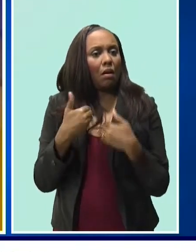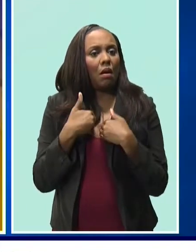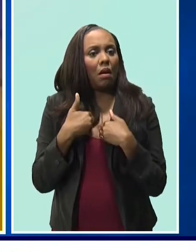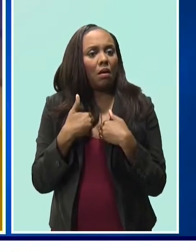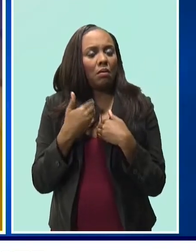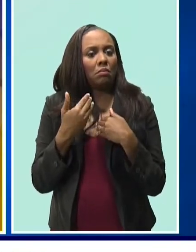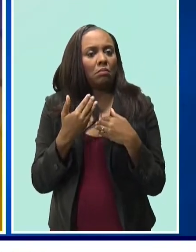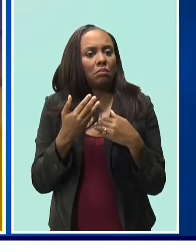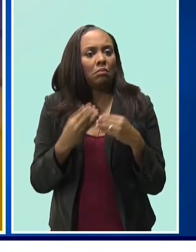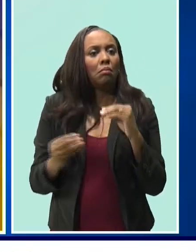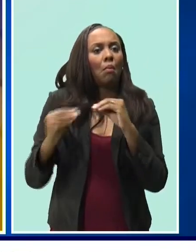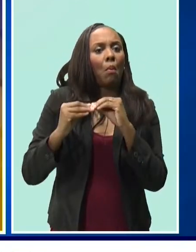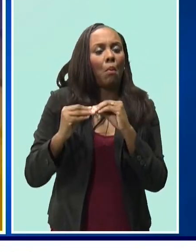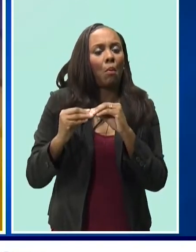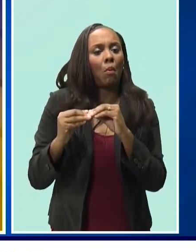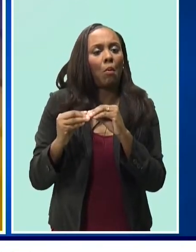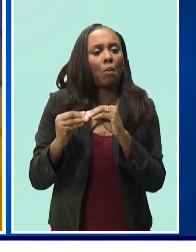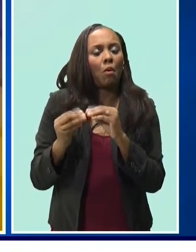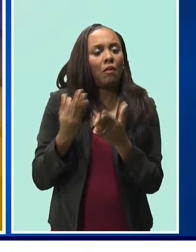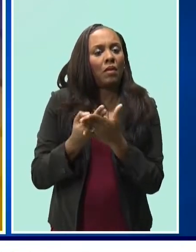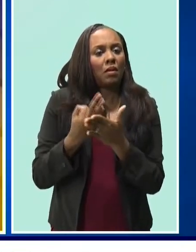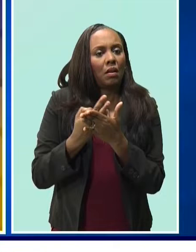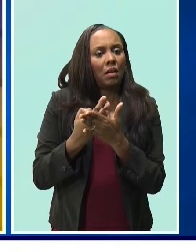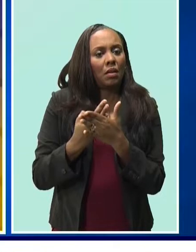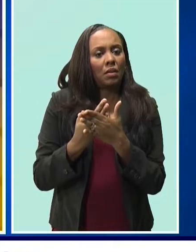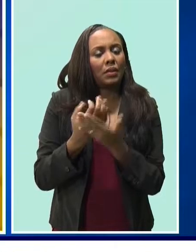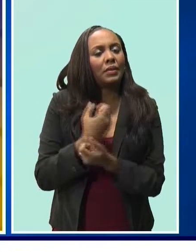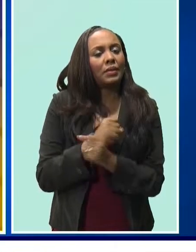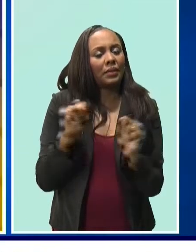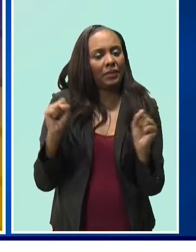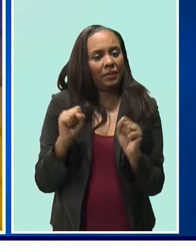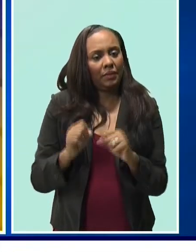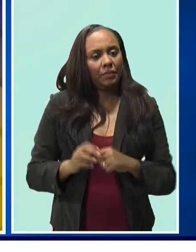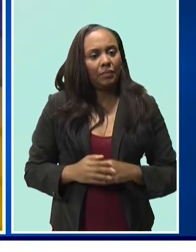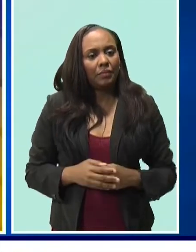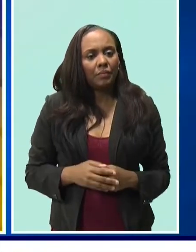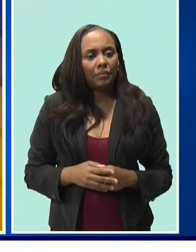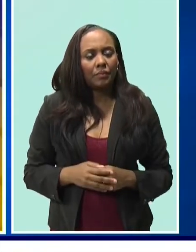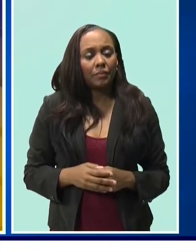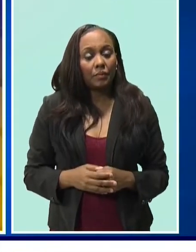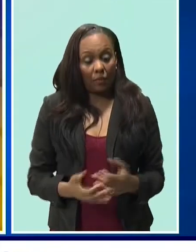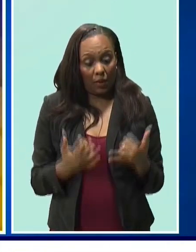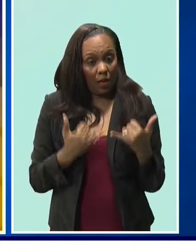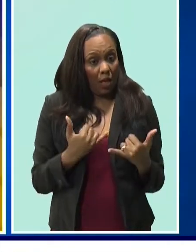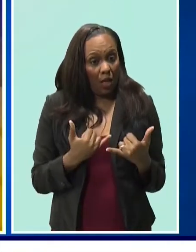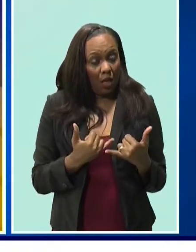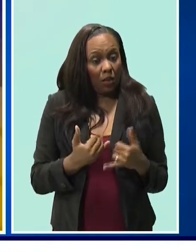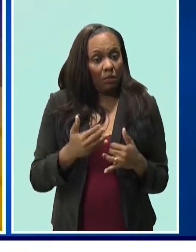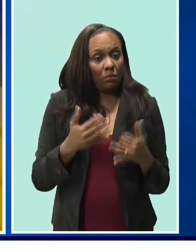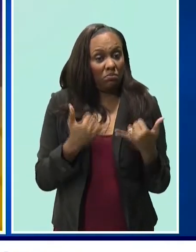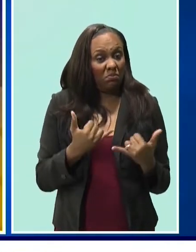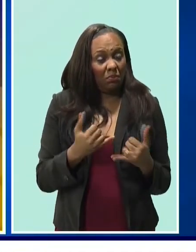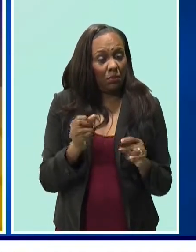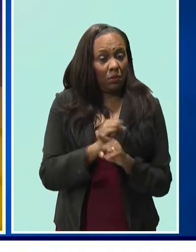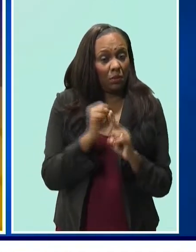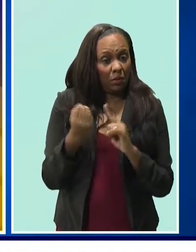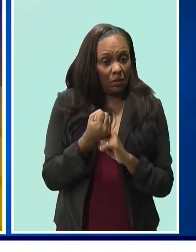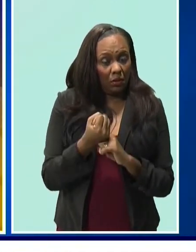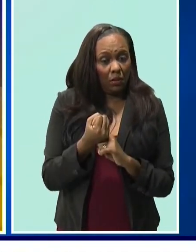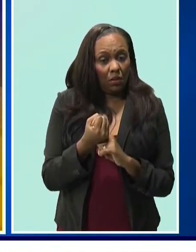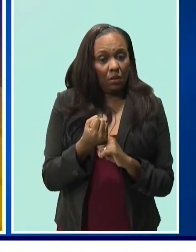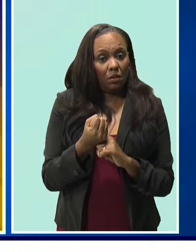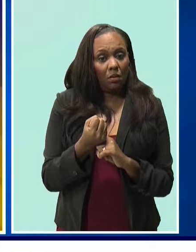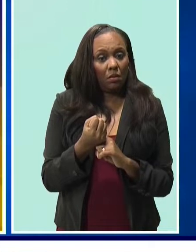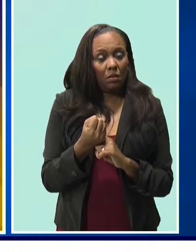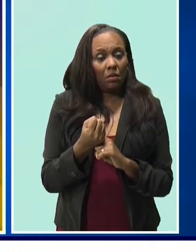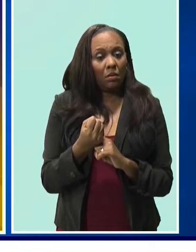security. On the one hand, as the current situation should make really clear, the artists have a role to